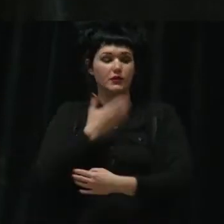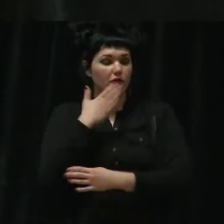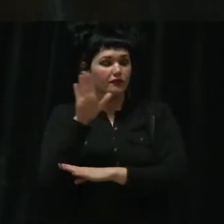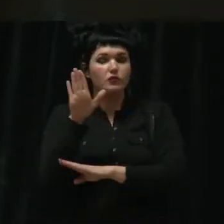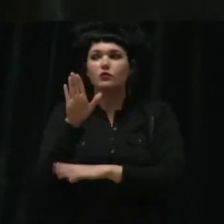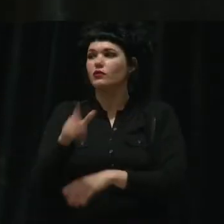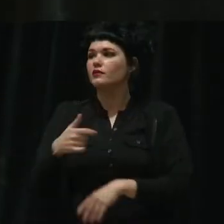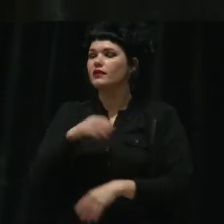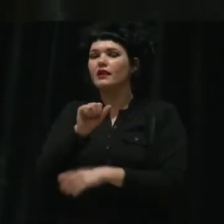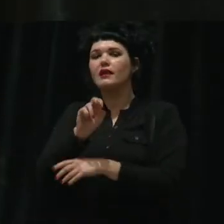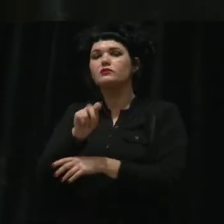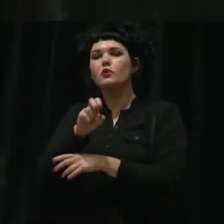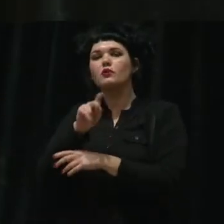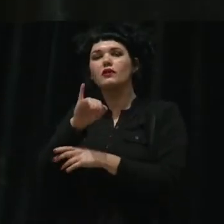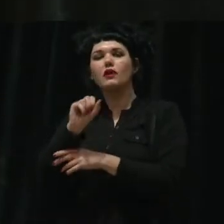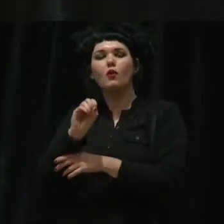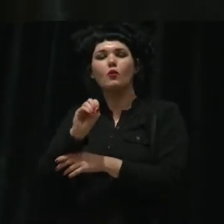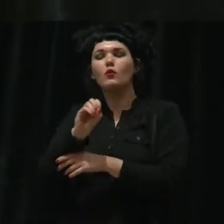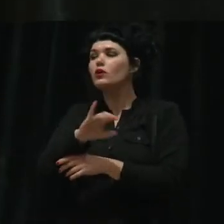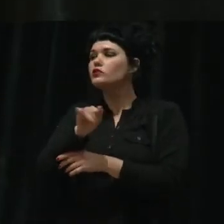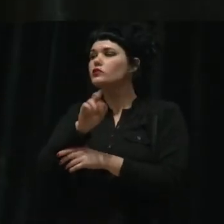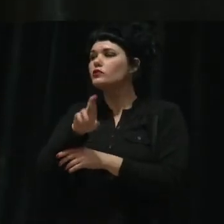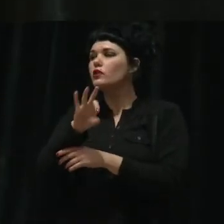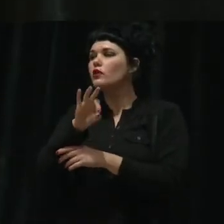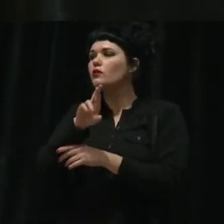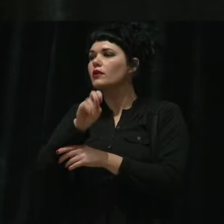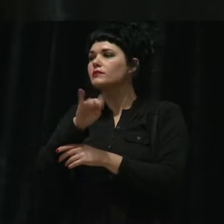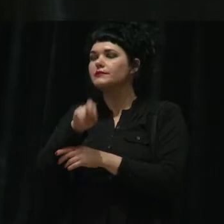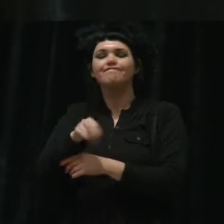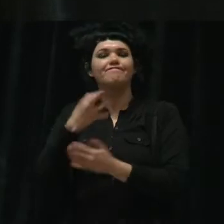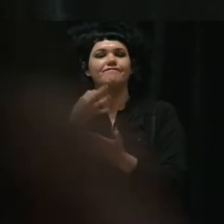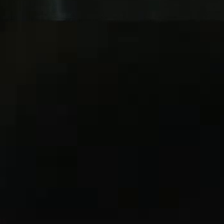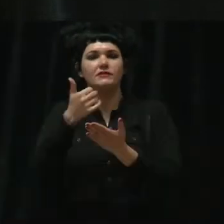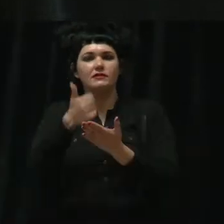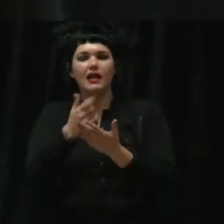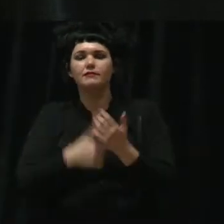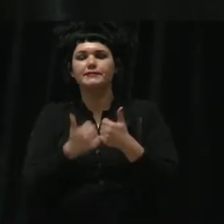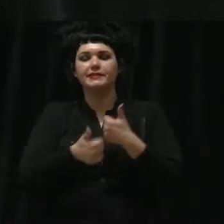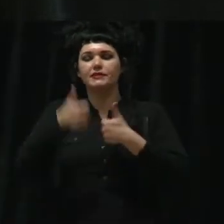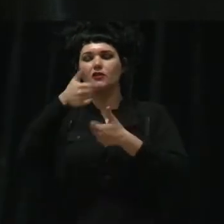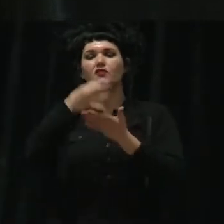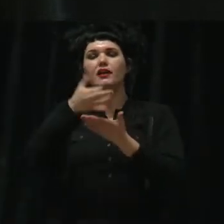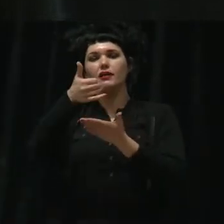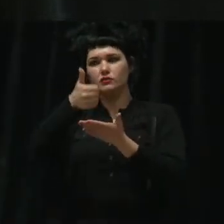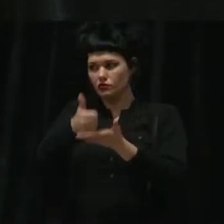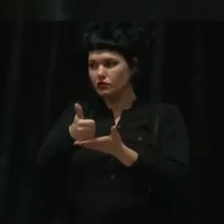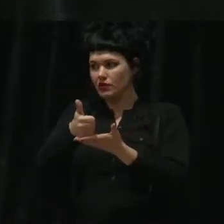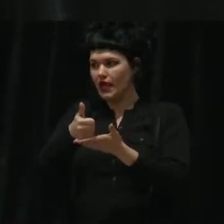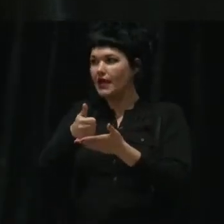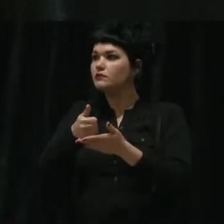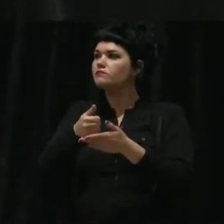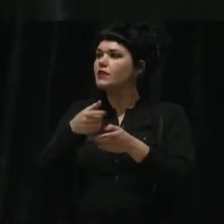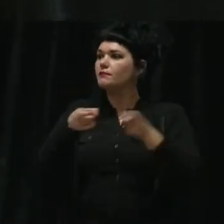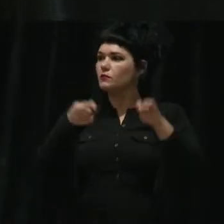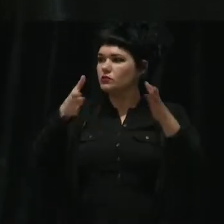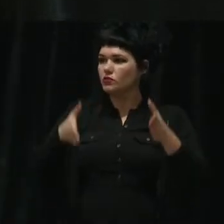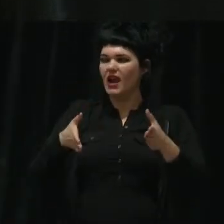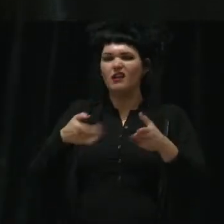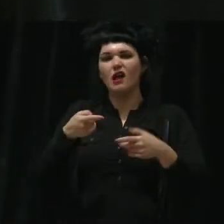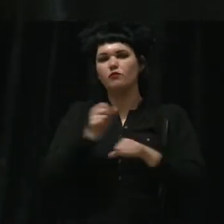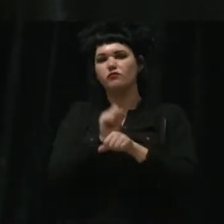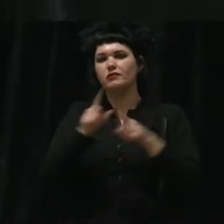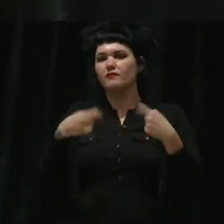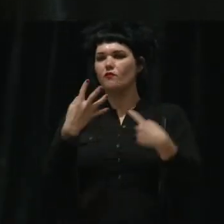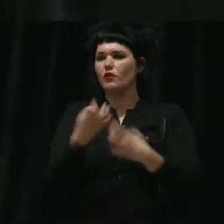afternoon. I'm Antonio Junior Robbins, Office of Financial Aid. I'm Senior Financial Aid Administrator, been there for 4 years. I have a question